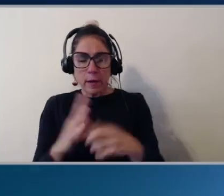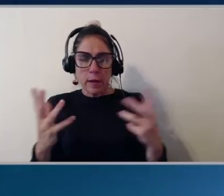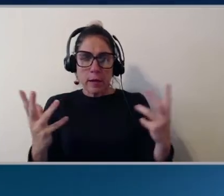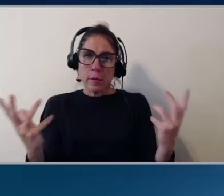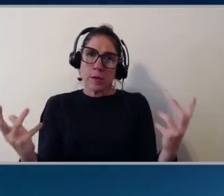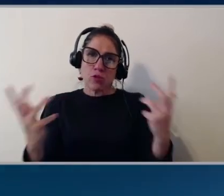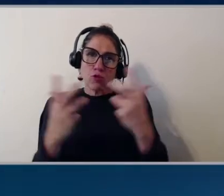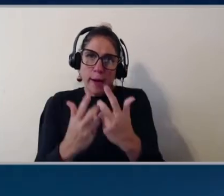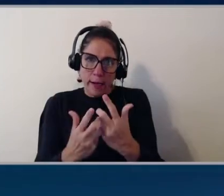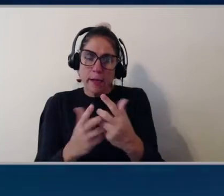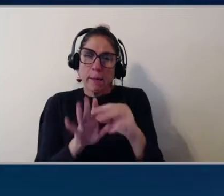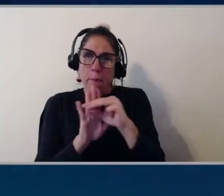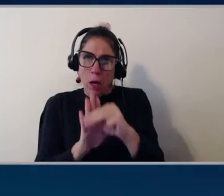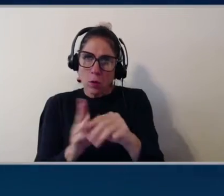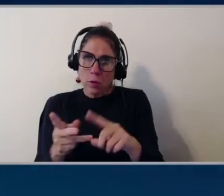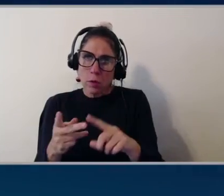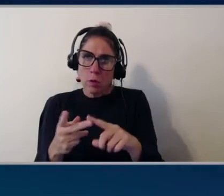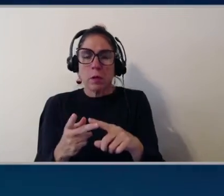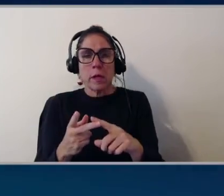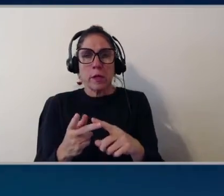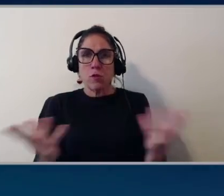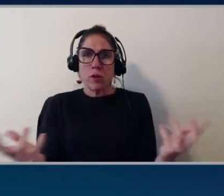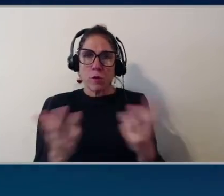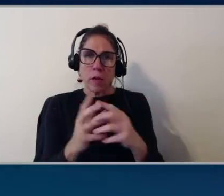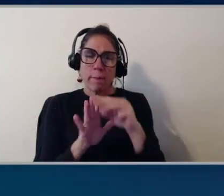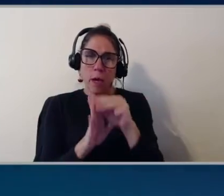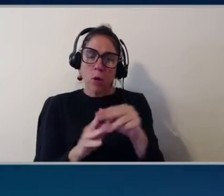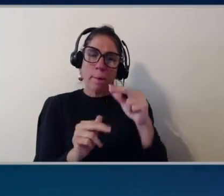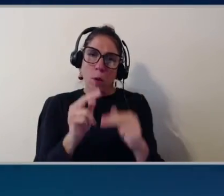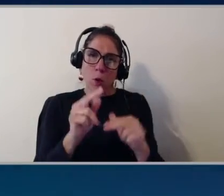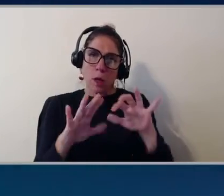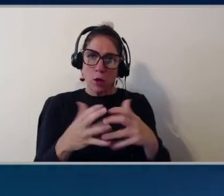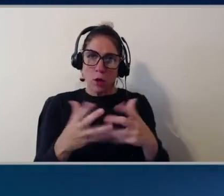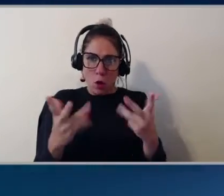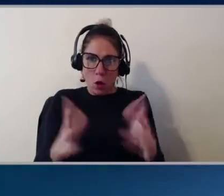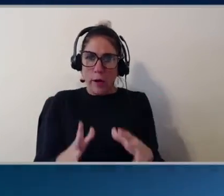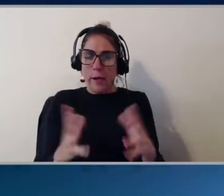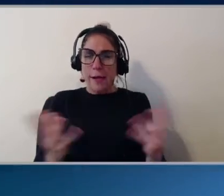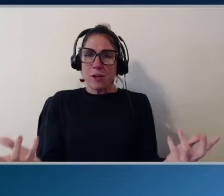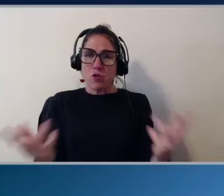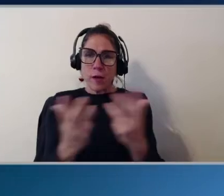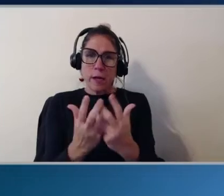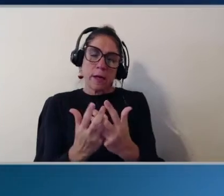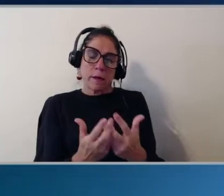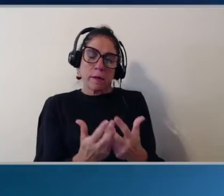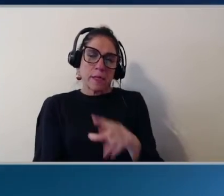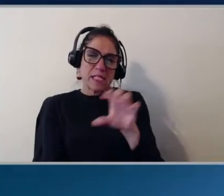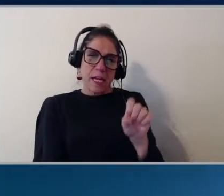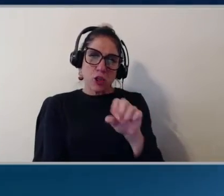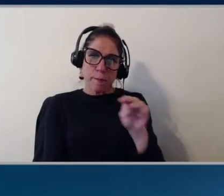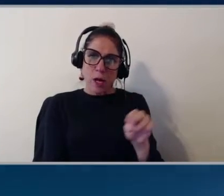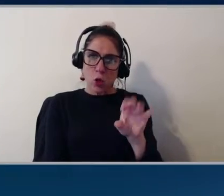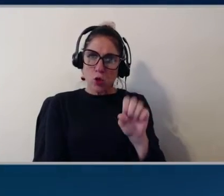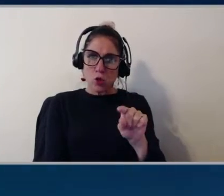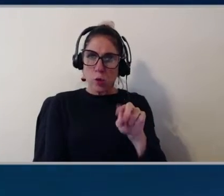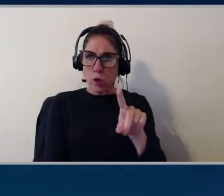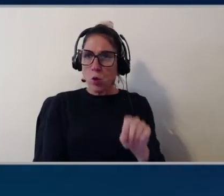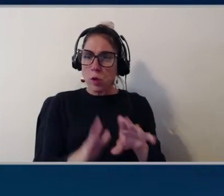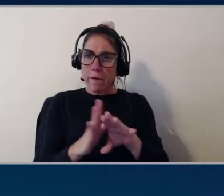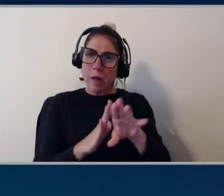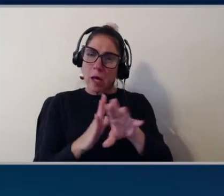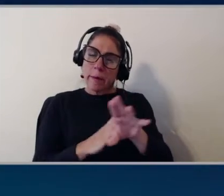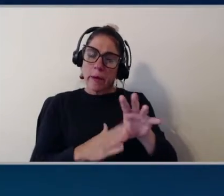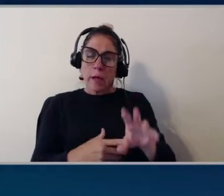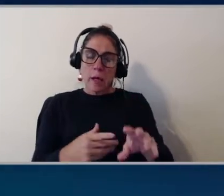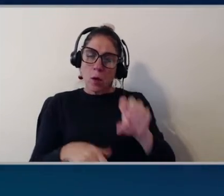models, then you're integrating with model builder classes, and then you're already integrated in the SageMaker Studio. So we're reusing developer workflows that are already well known